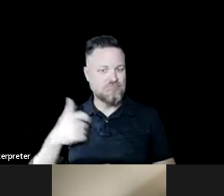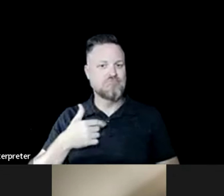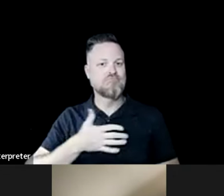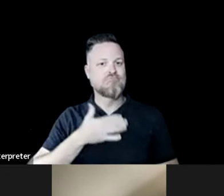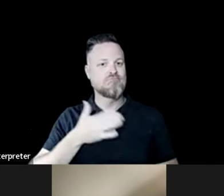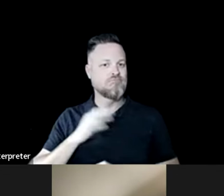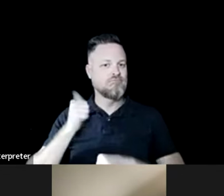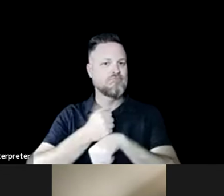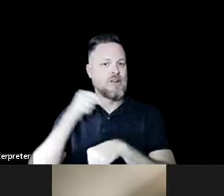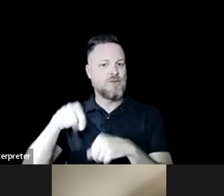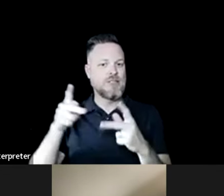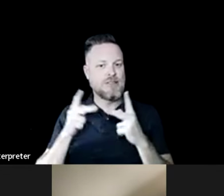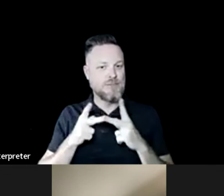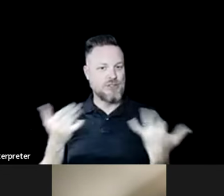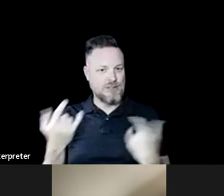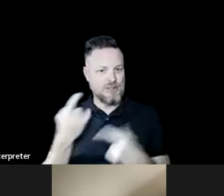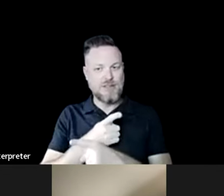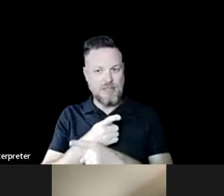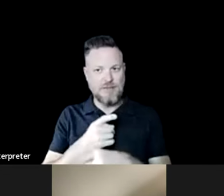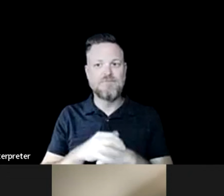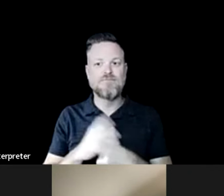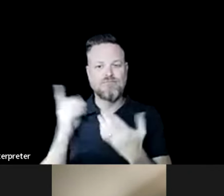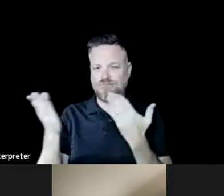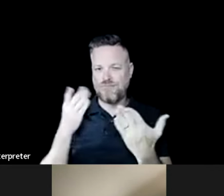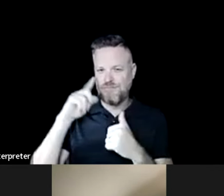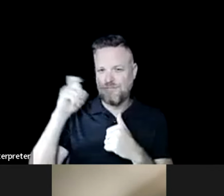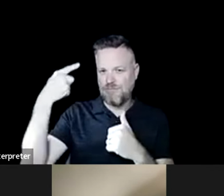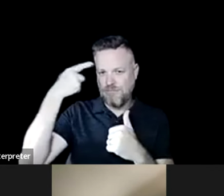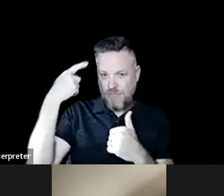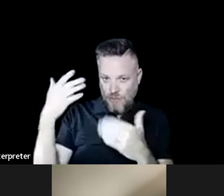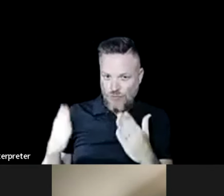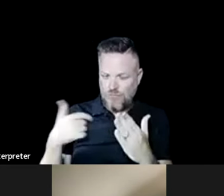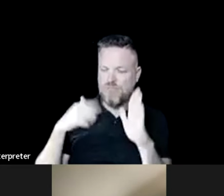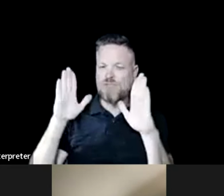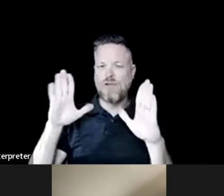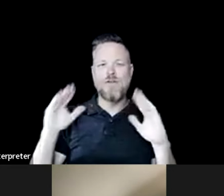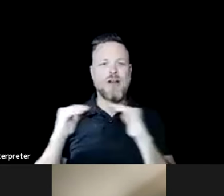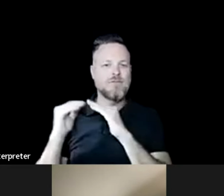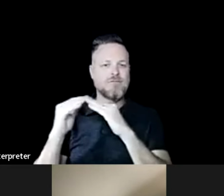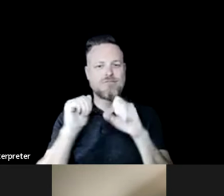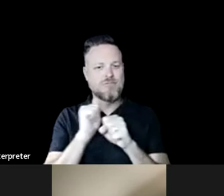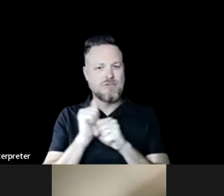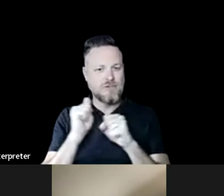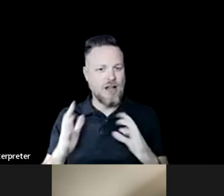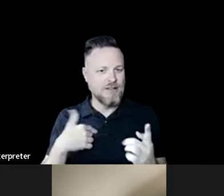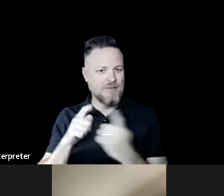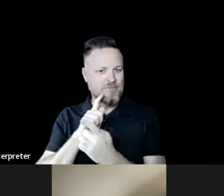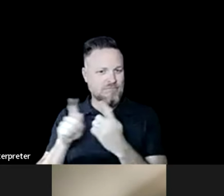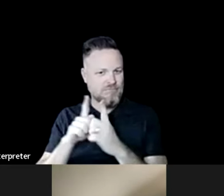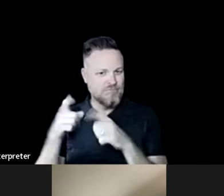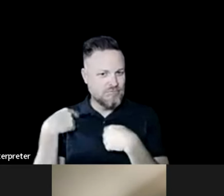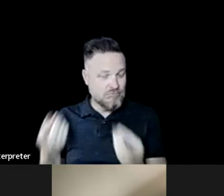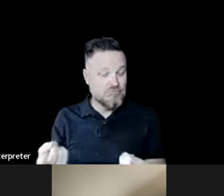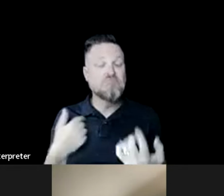be in this position here serving the governor and have a lot of great colleagues that I've met so far. Some things that